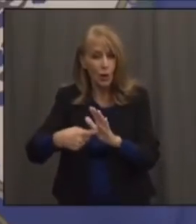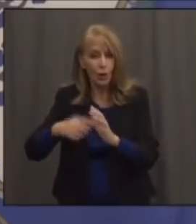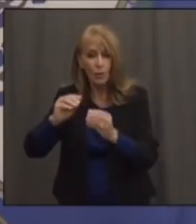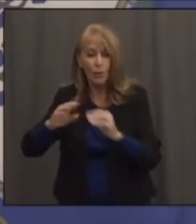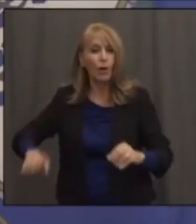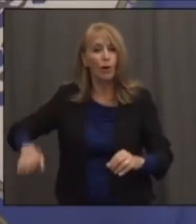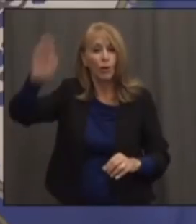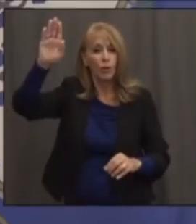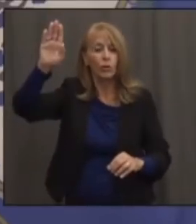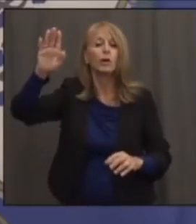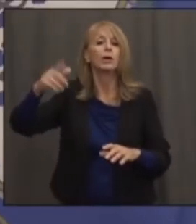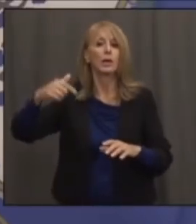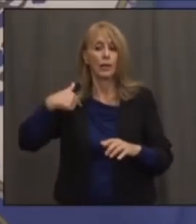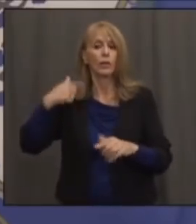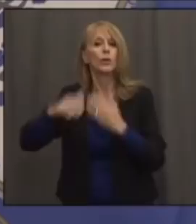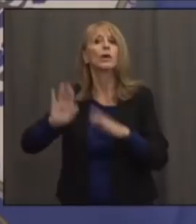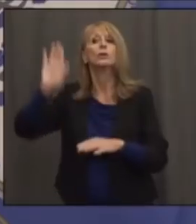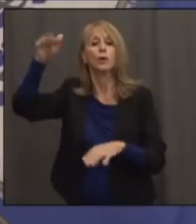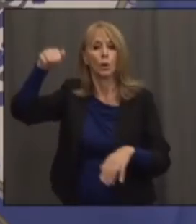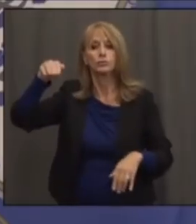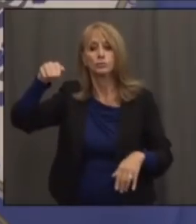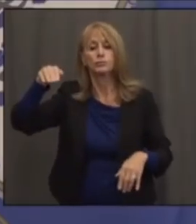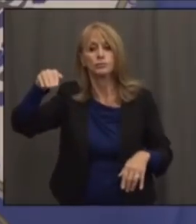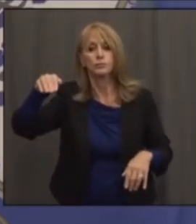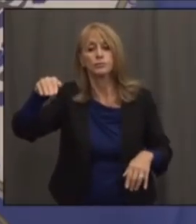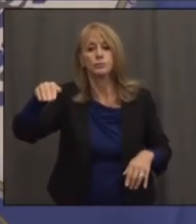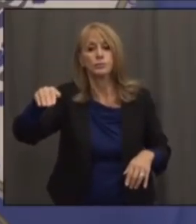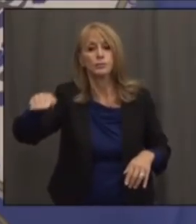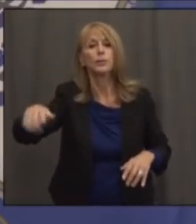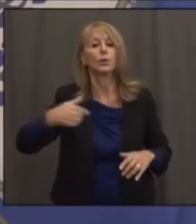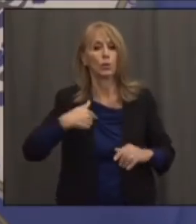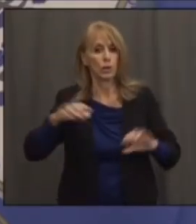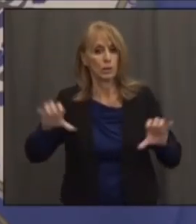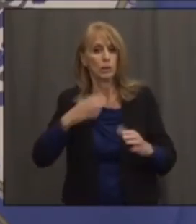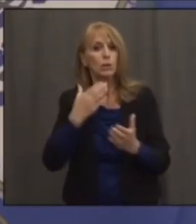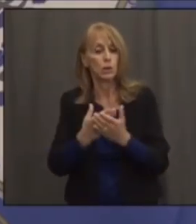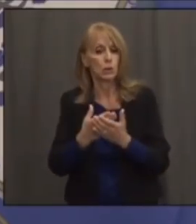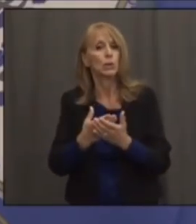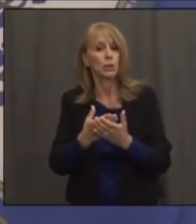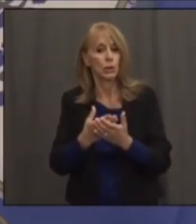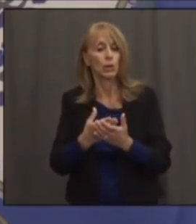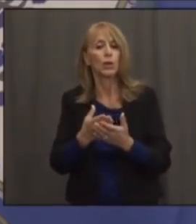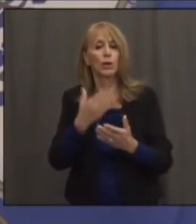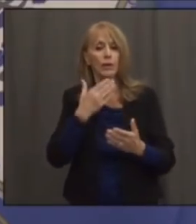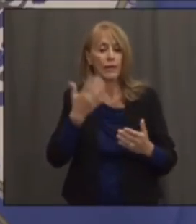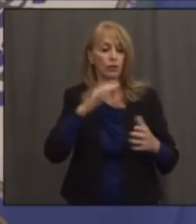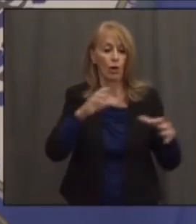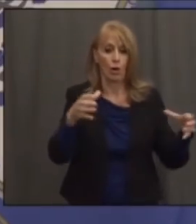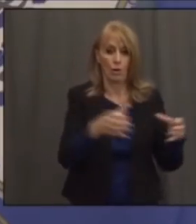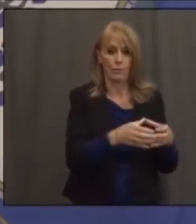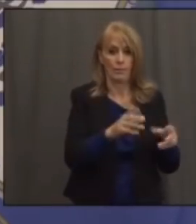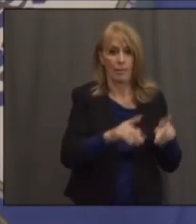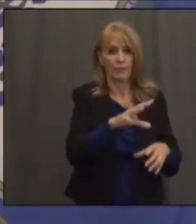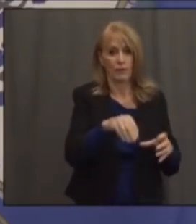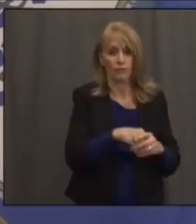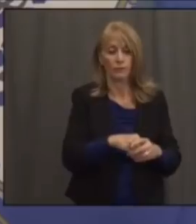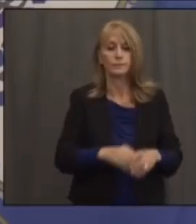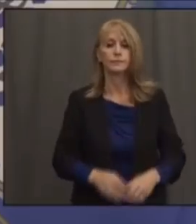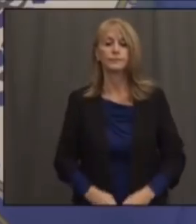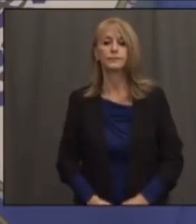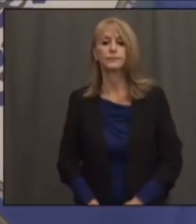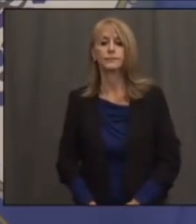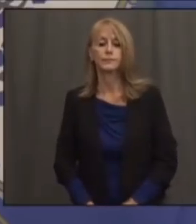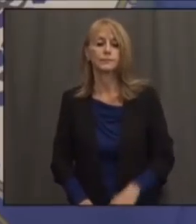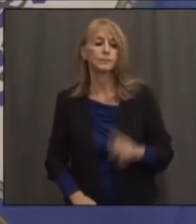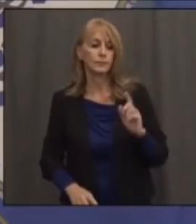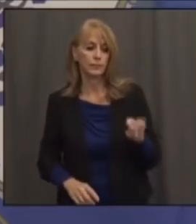we outperformed over the course of the next 10 months, thanks to a lot of the folks on this meeting today. Anybody else? Yeah,